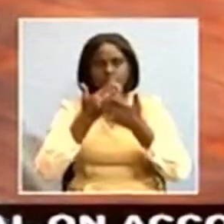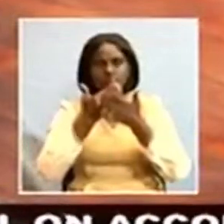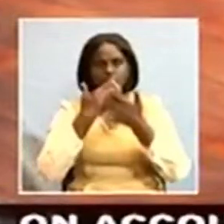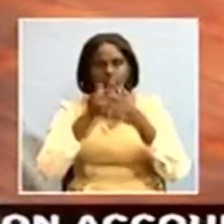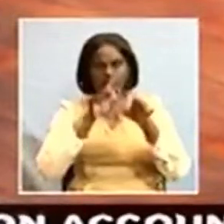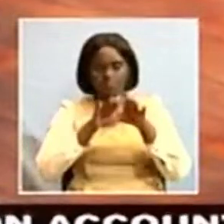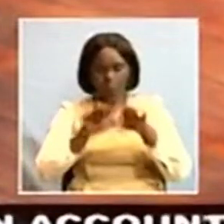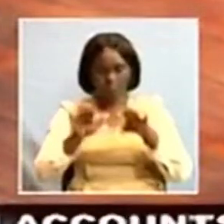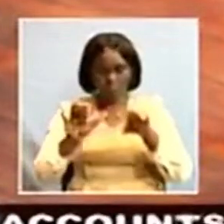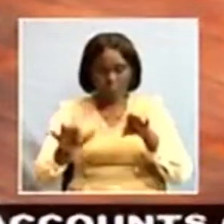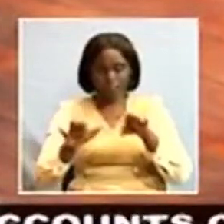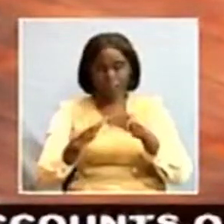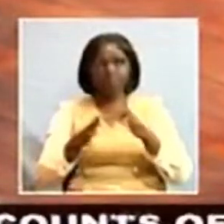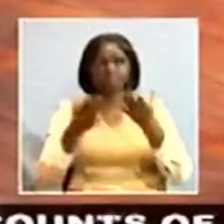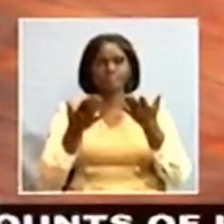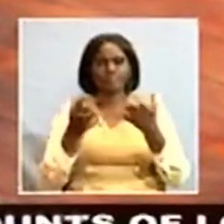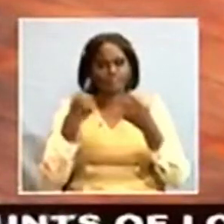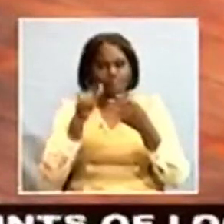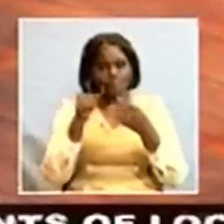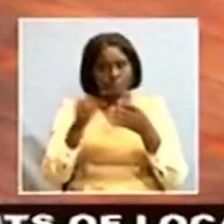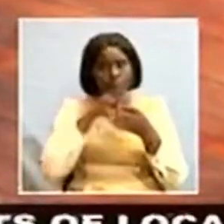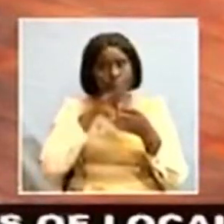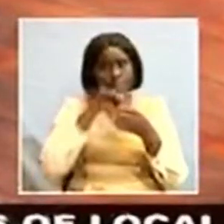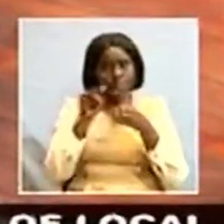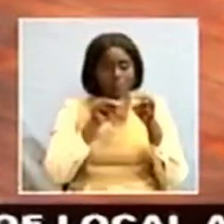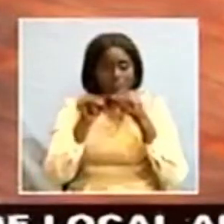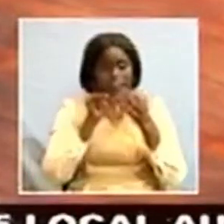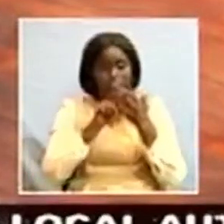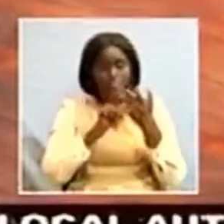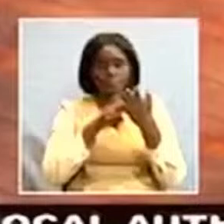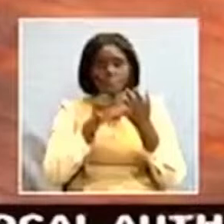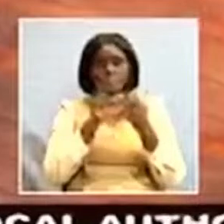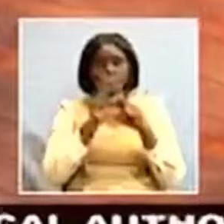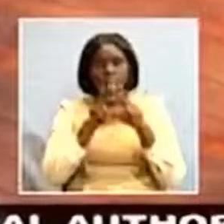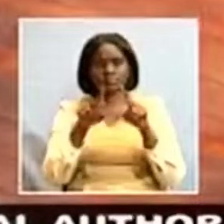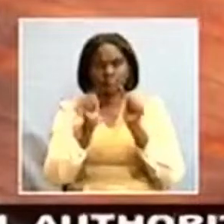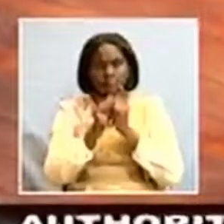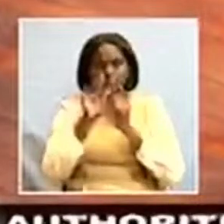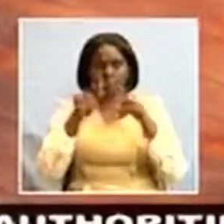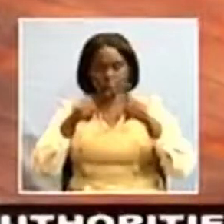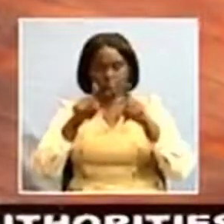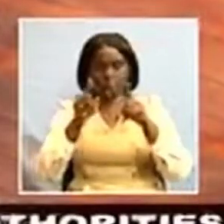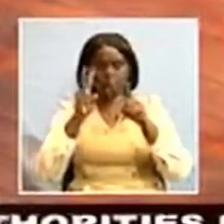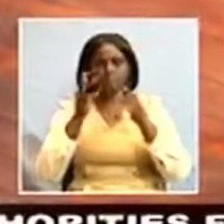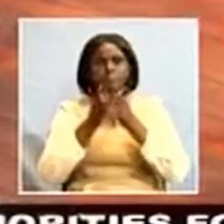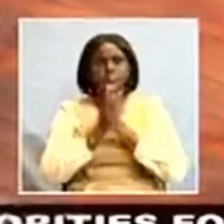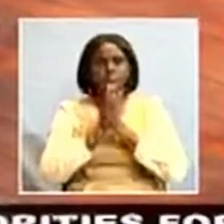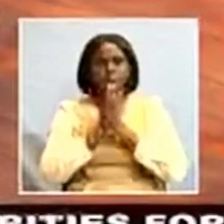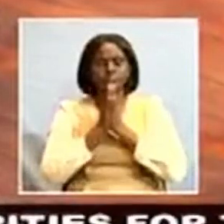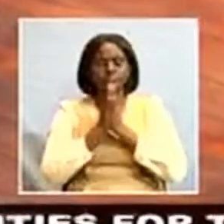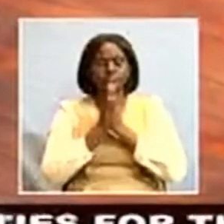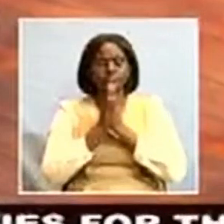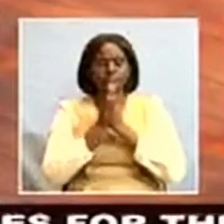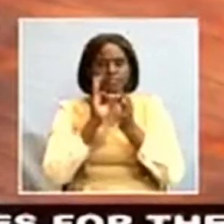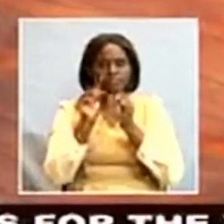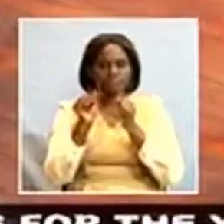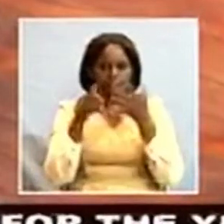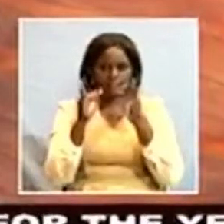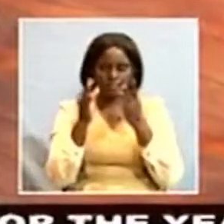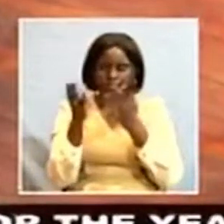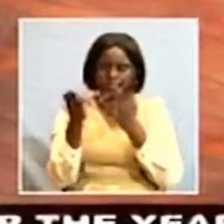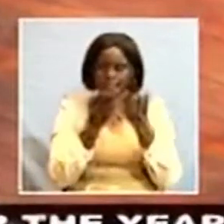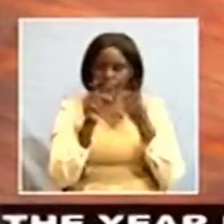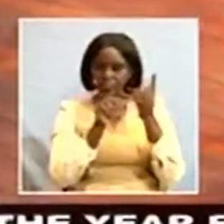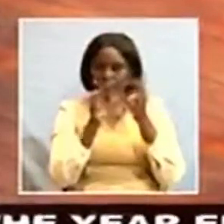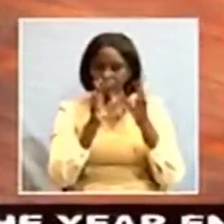compactor. As for the waste management report, Chair, with your permission, I will allow, if you could allow the